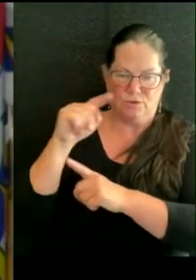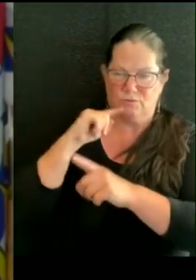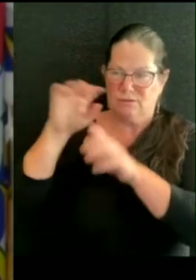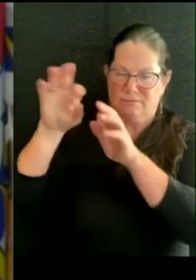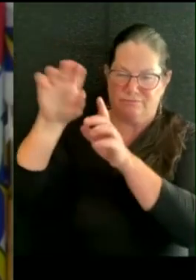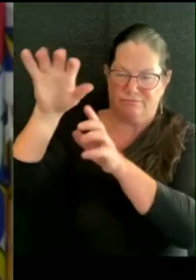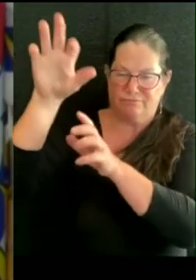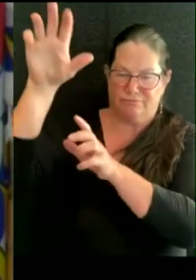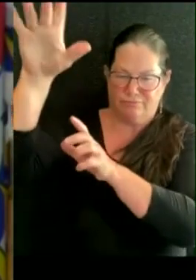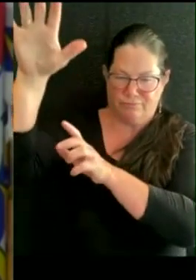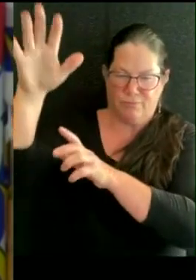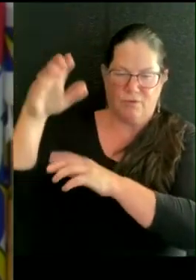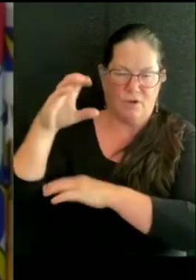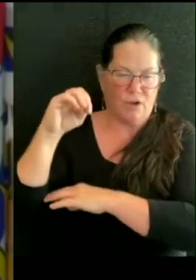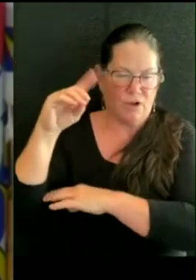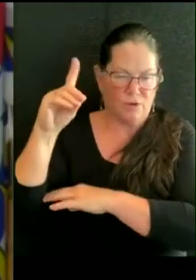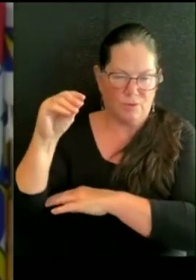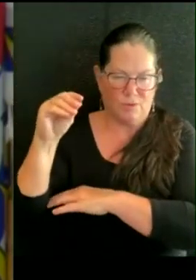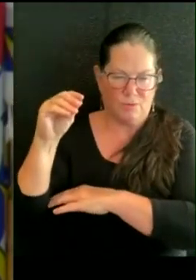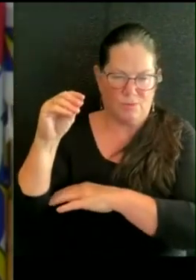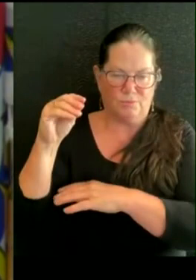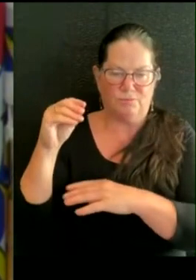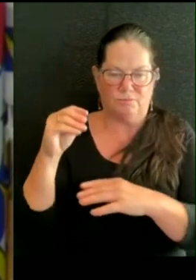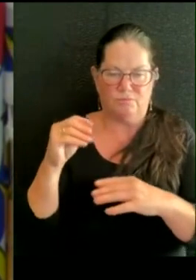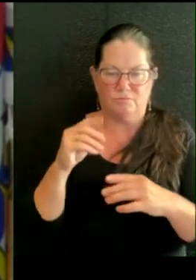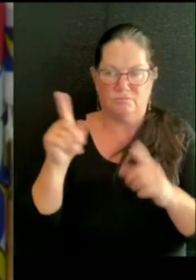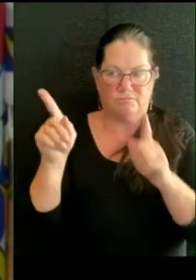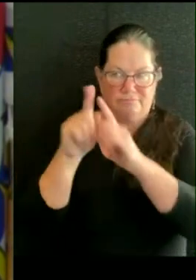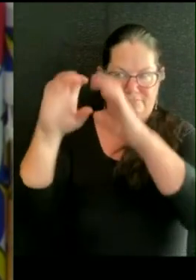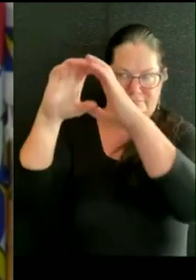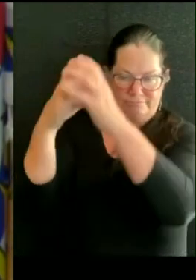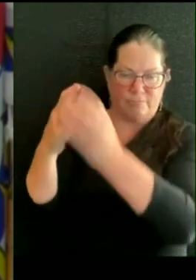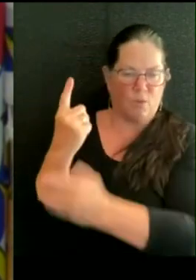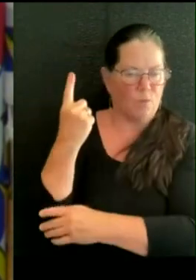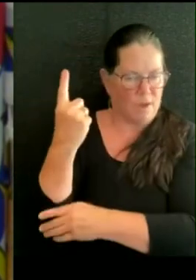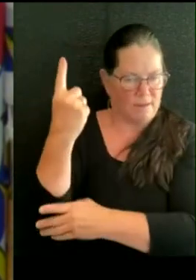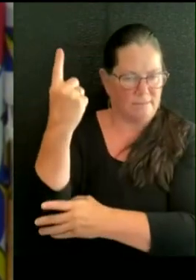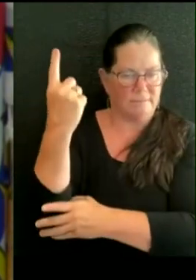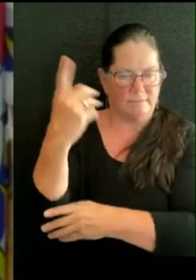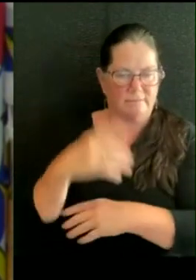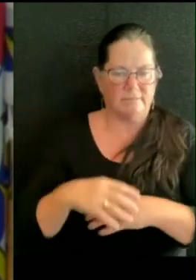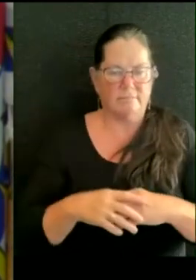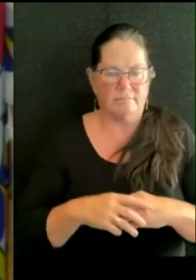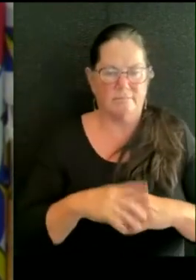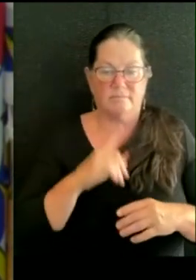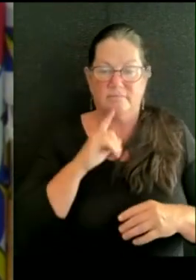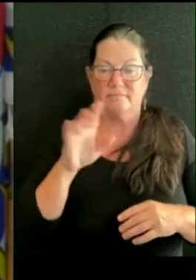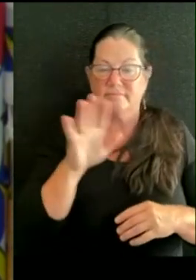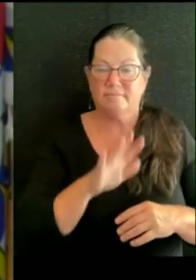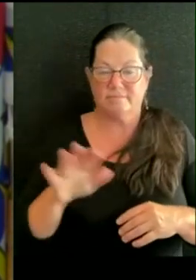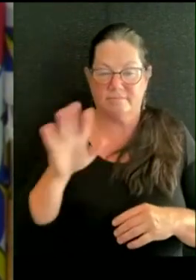Okanagan Resort, we have approximately 150 units that have been impacted.